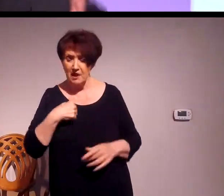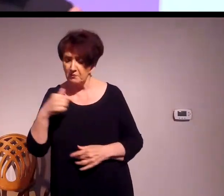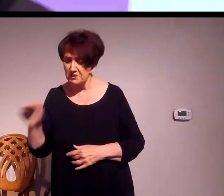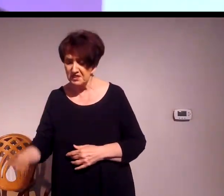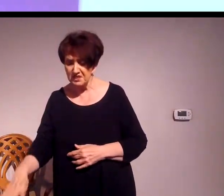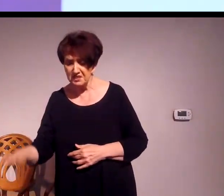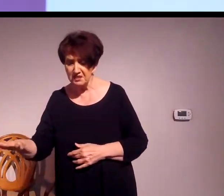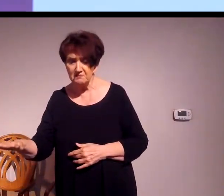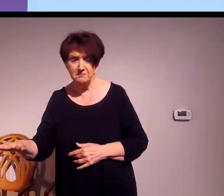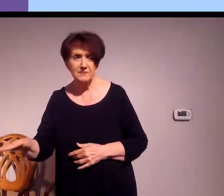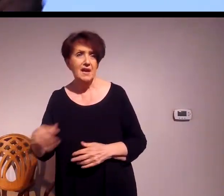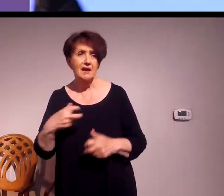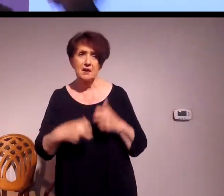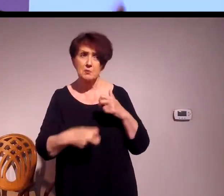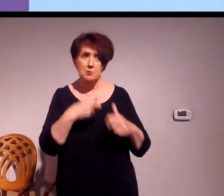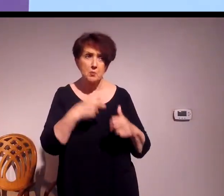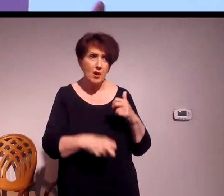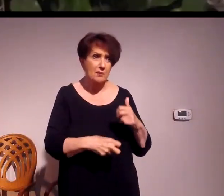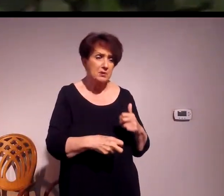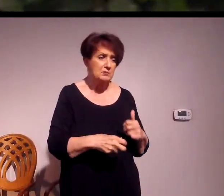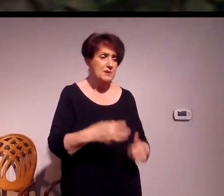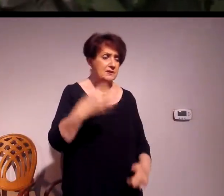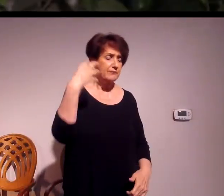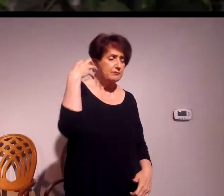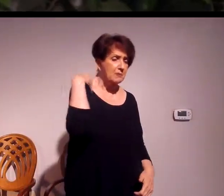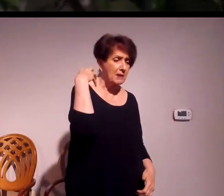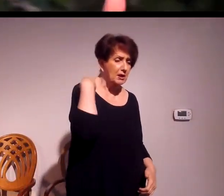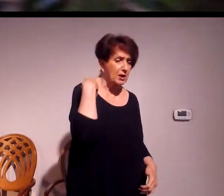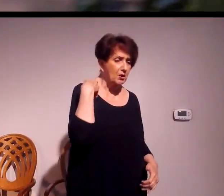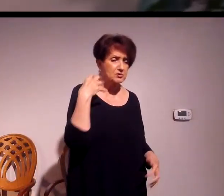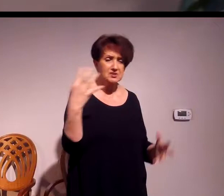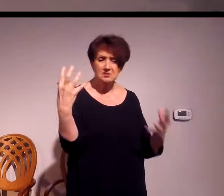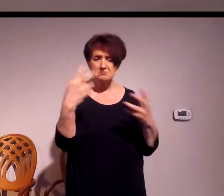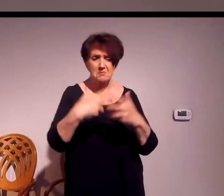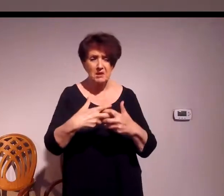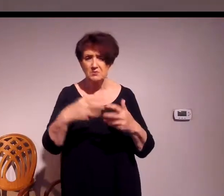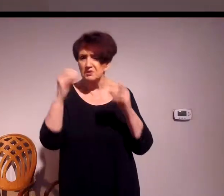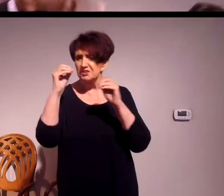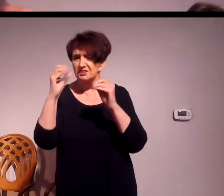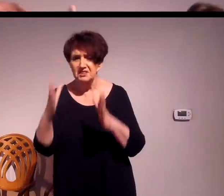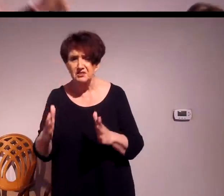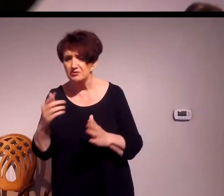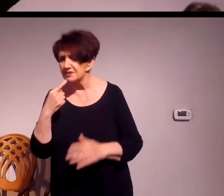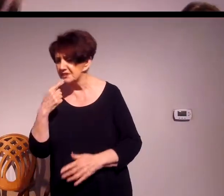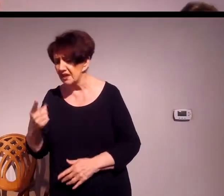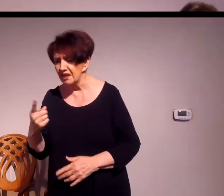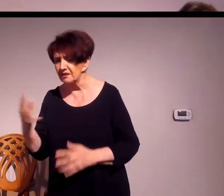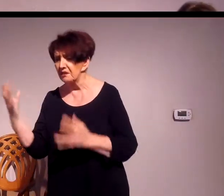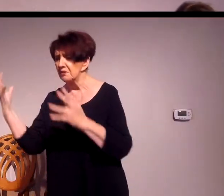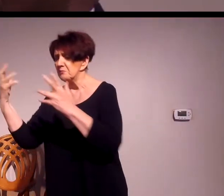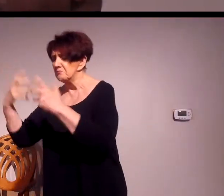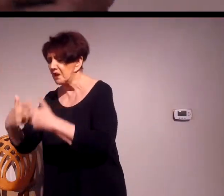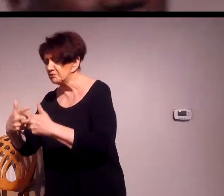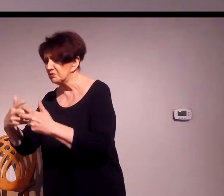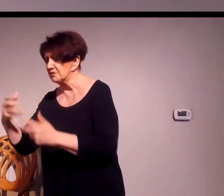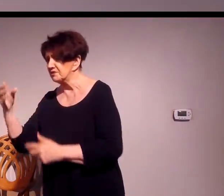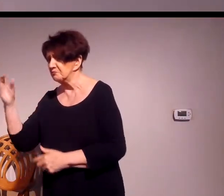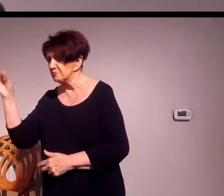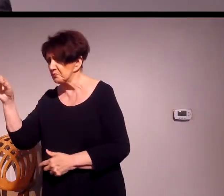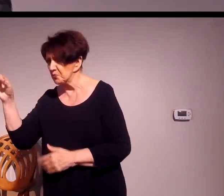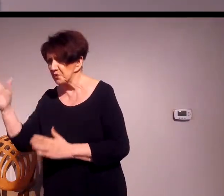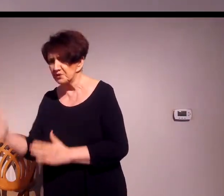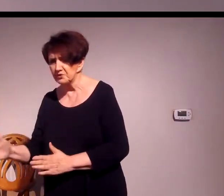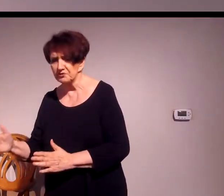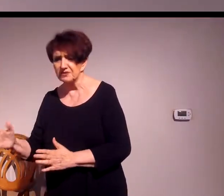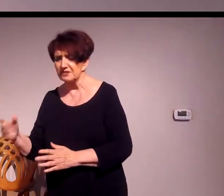had a problem when what my coach said didn't match with what my teacher said and didn't match with what my preacher said. I needed all that stuff